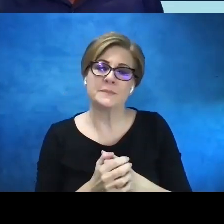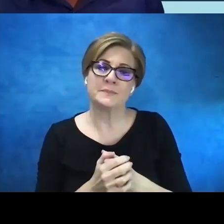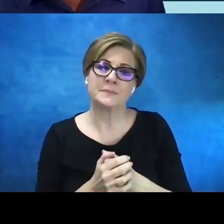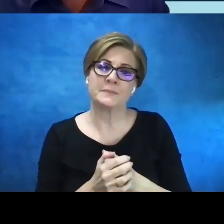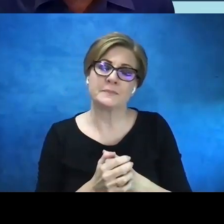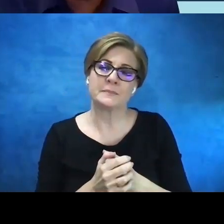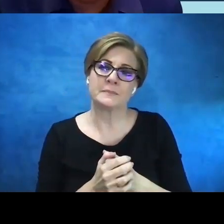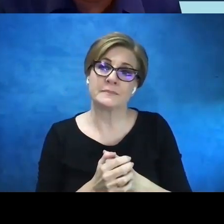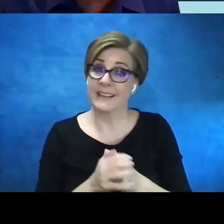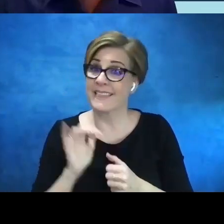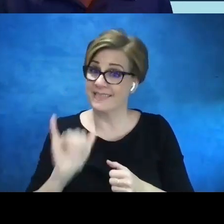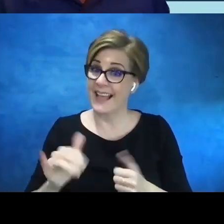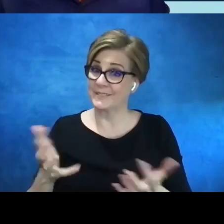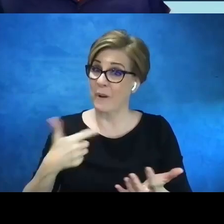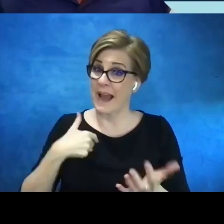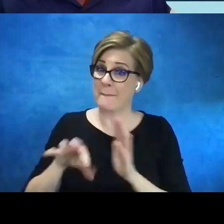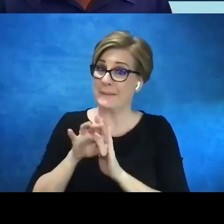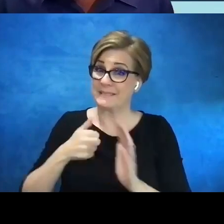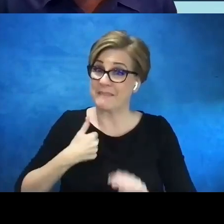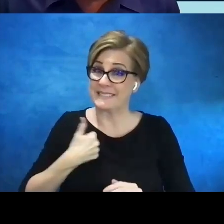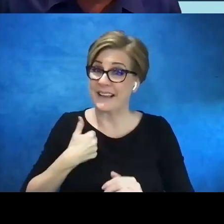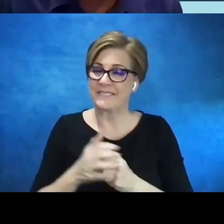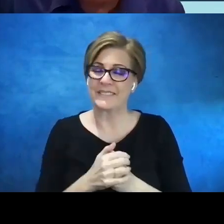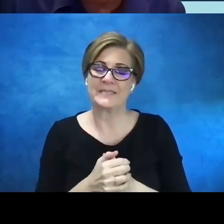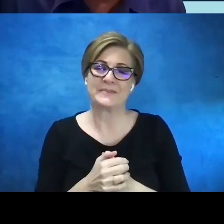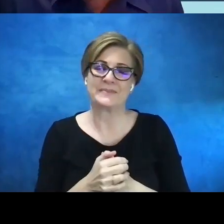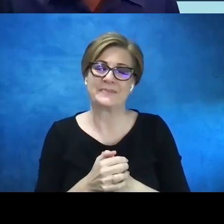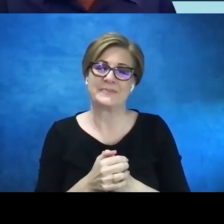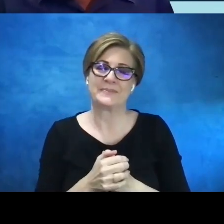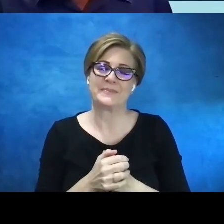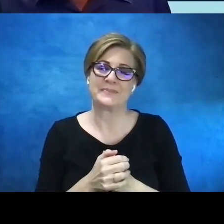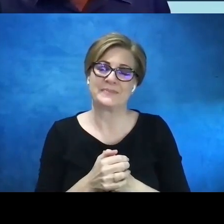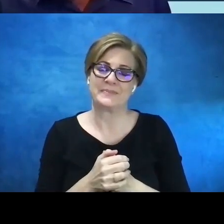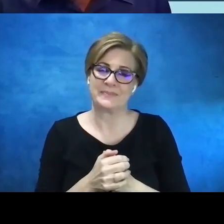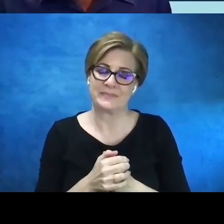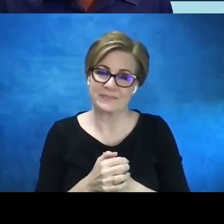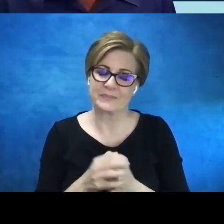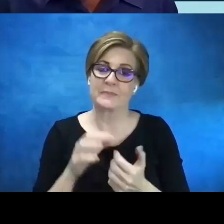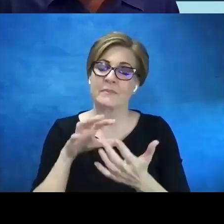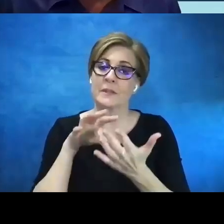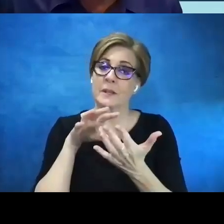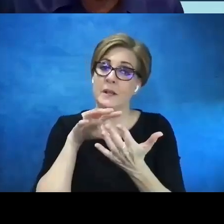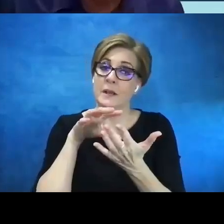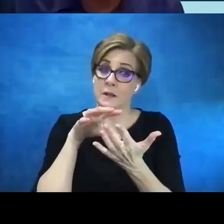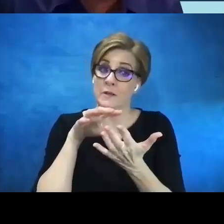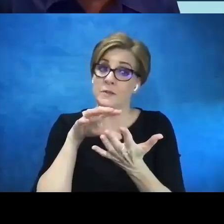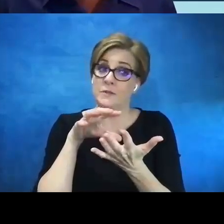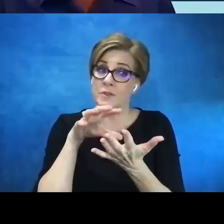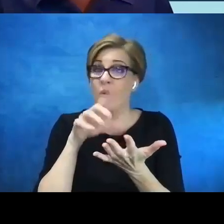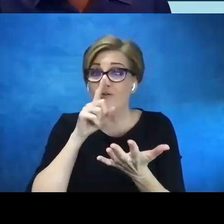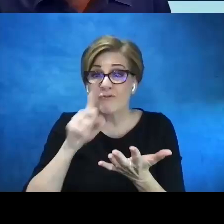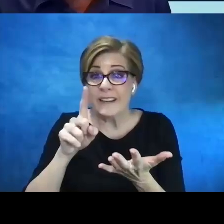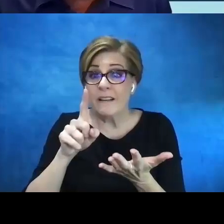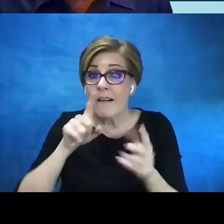I chose. So, a learning curve, but the actual answer to this is